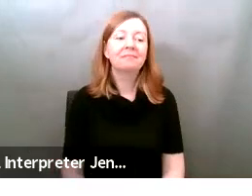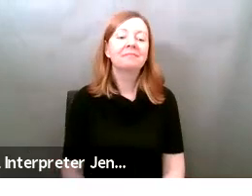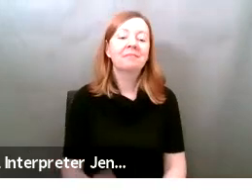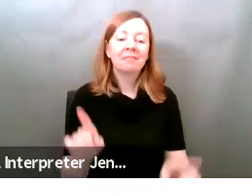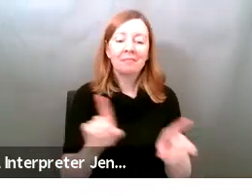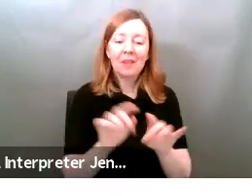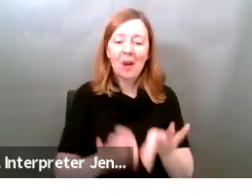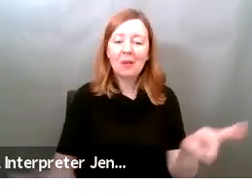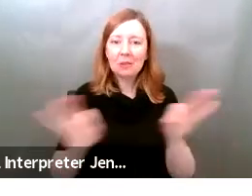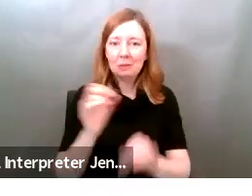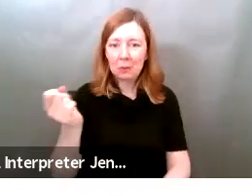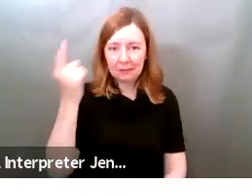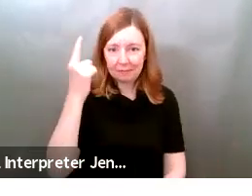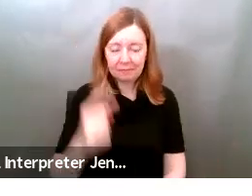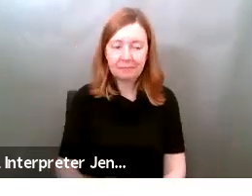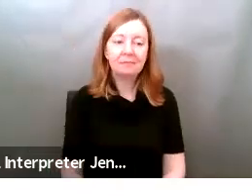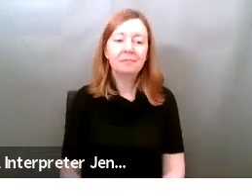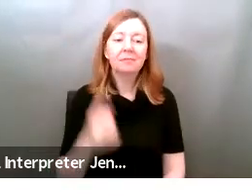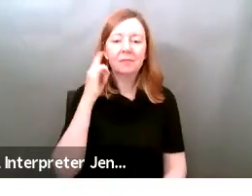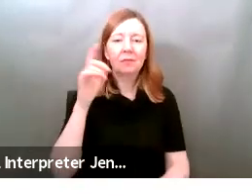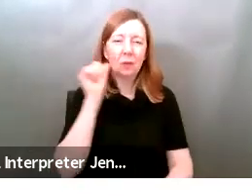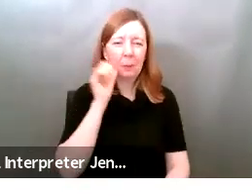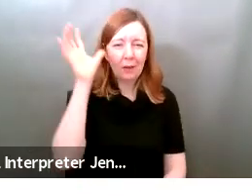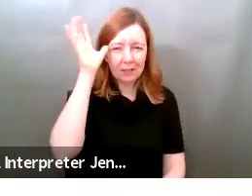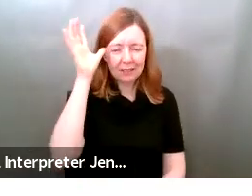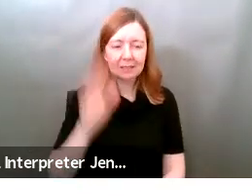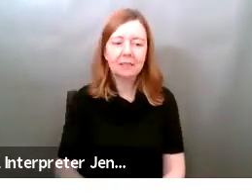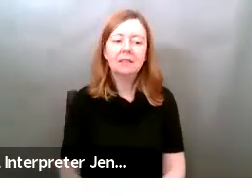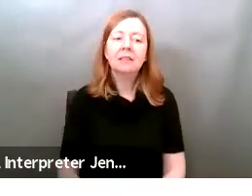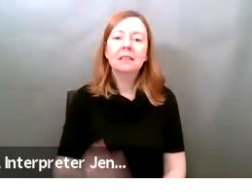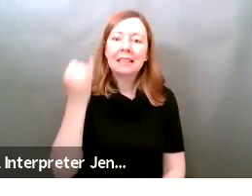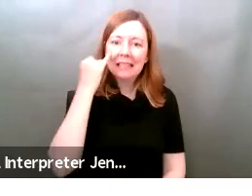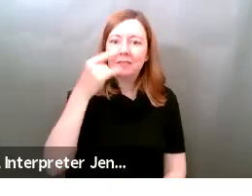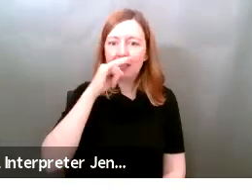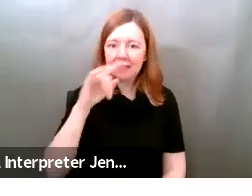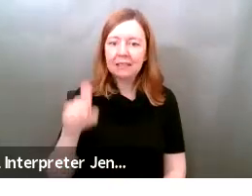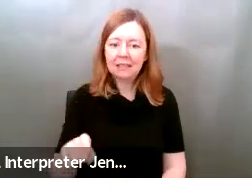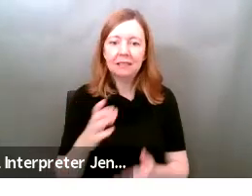important piece of information to know, particularly for parents with kids who need some of their